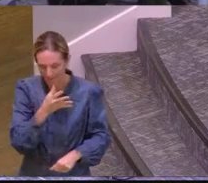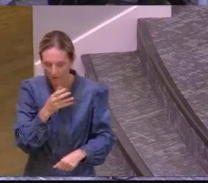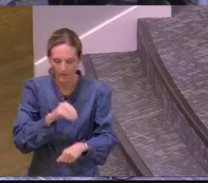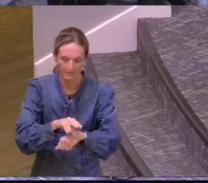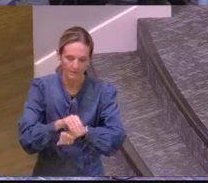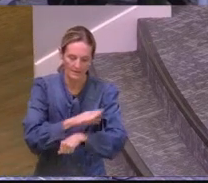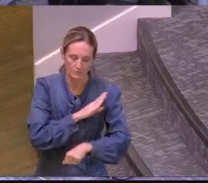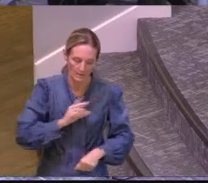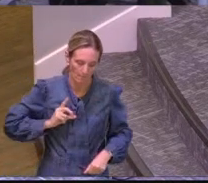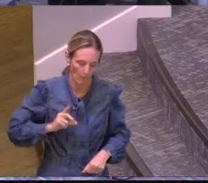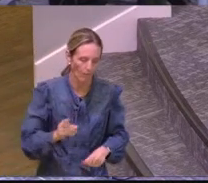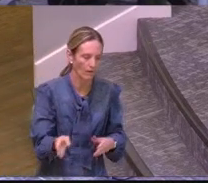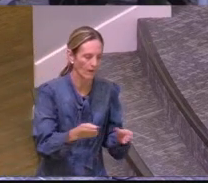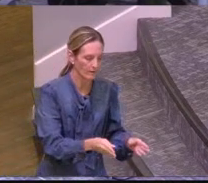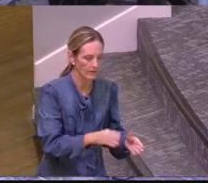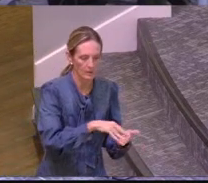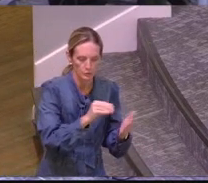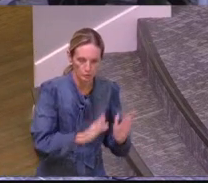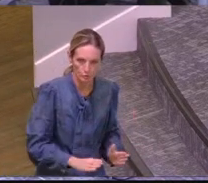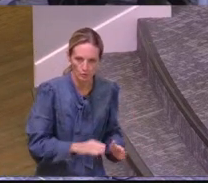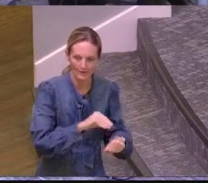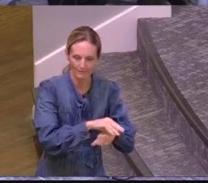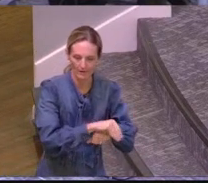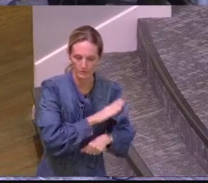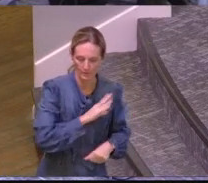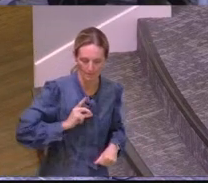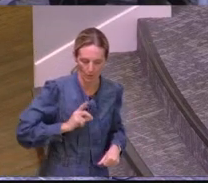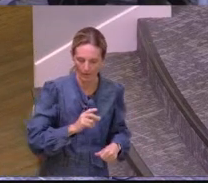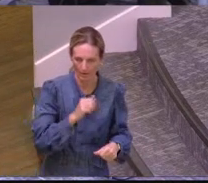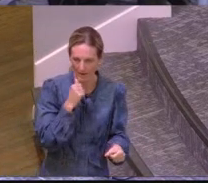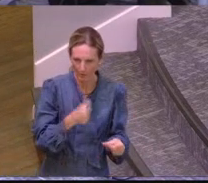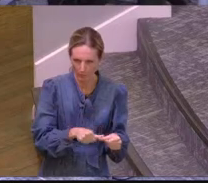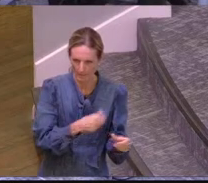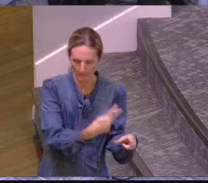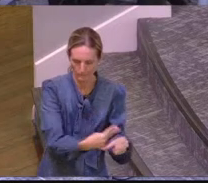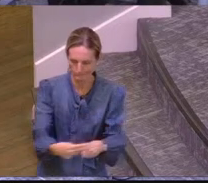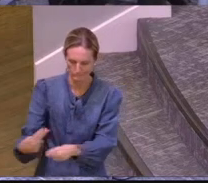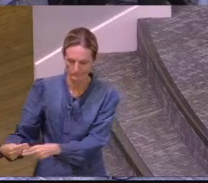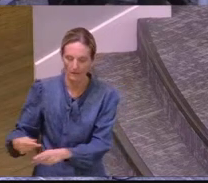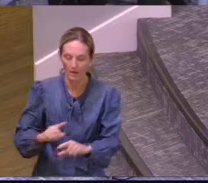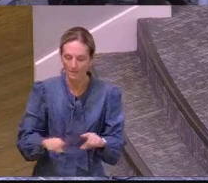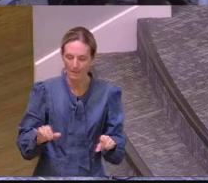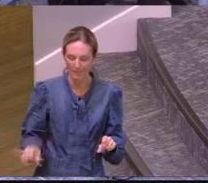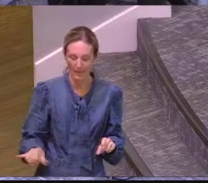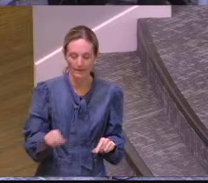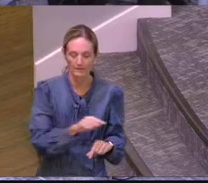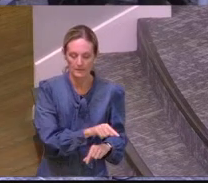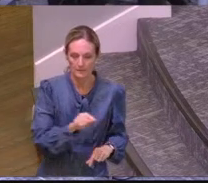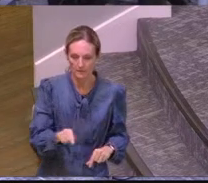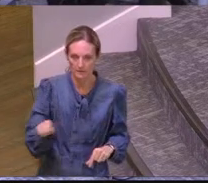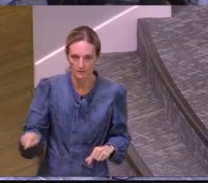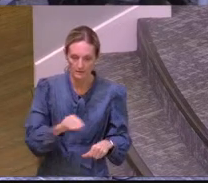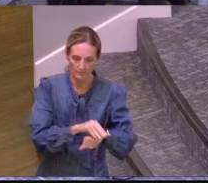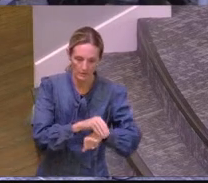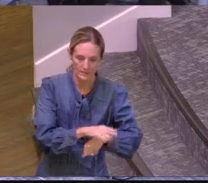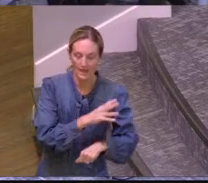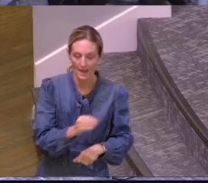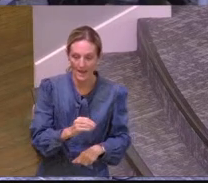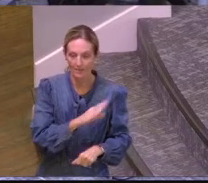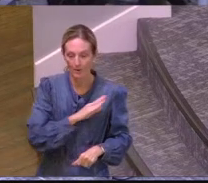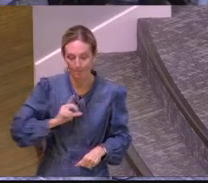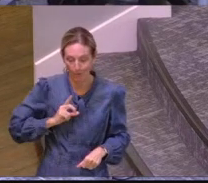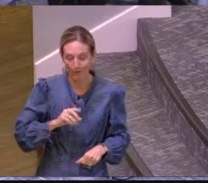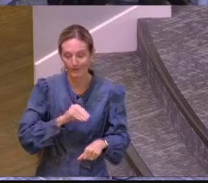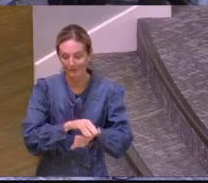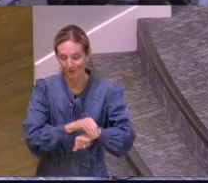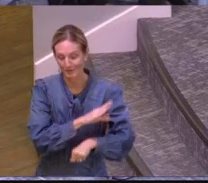student advisory board, I don't remember what it's called, and then the board advisory board, but then